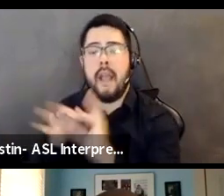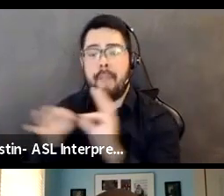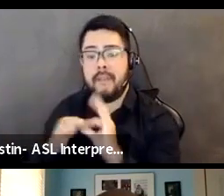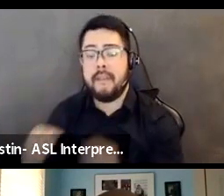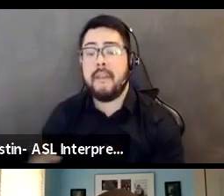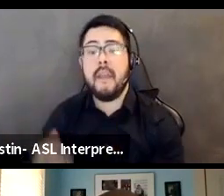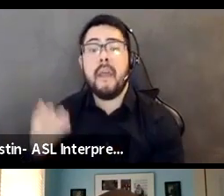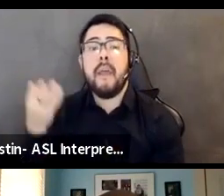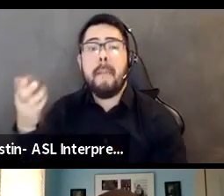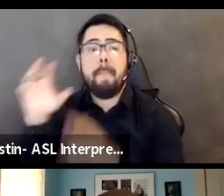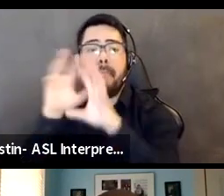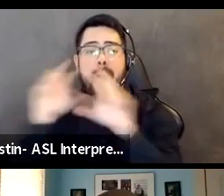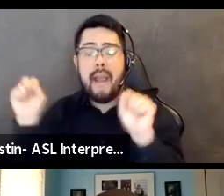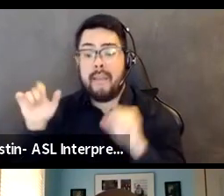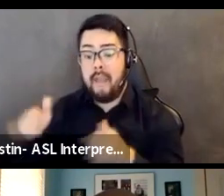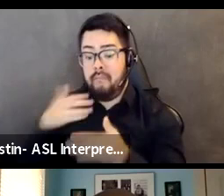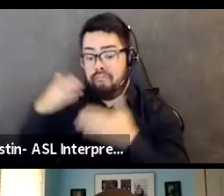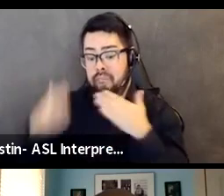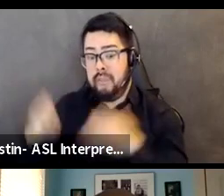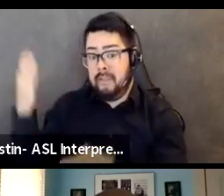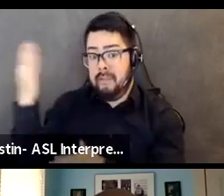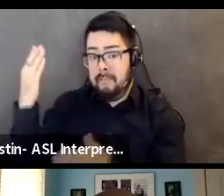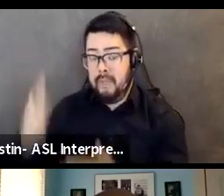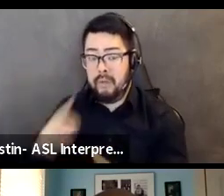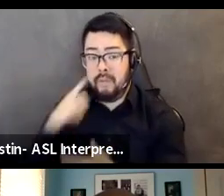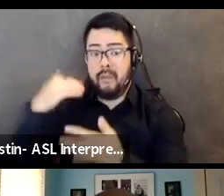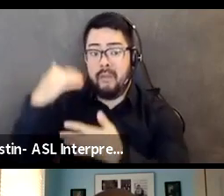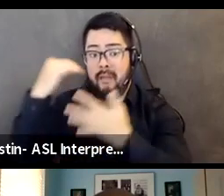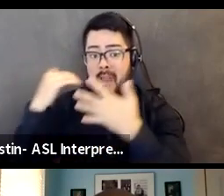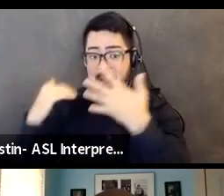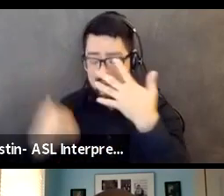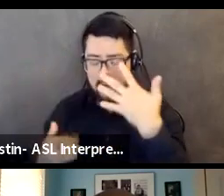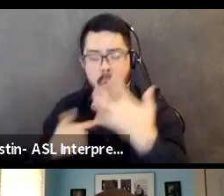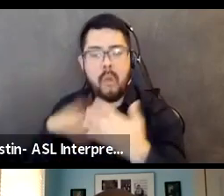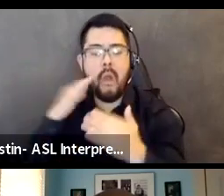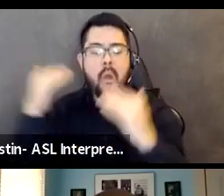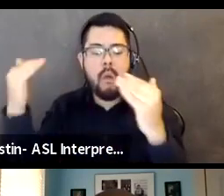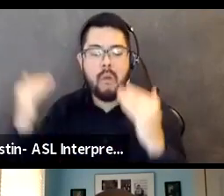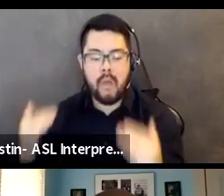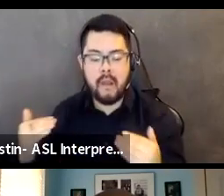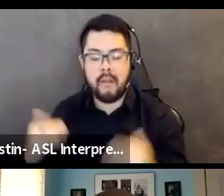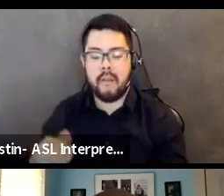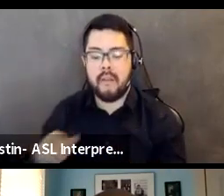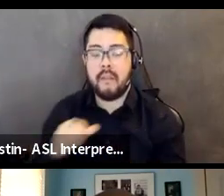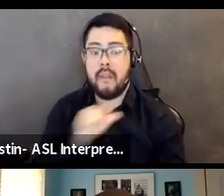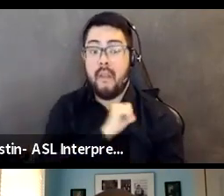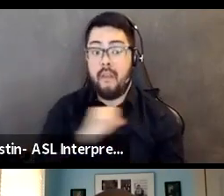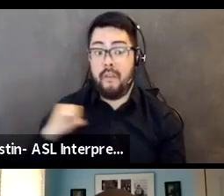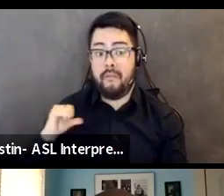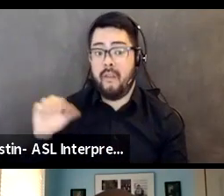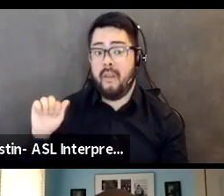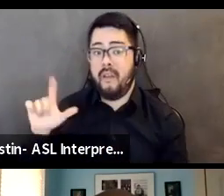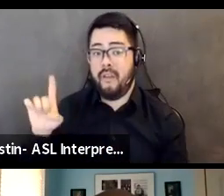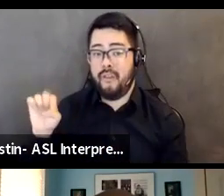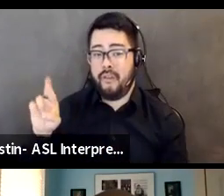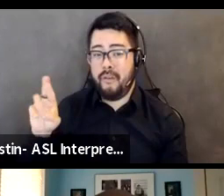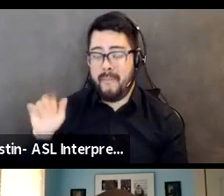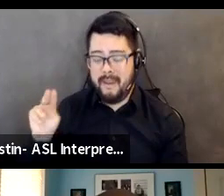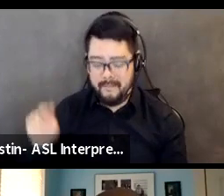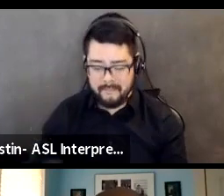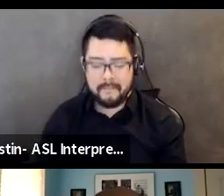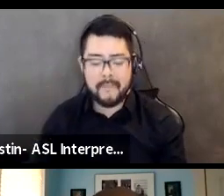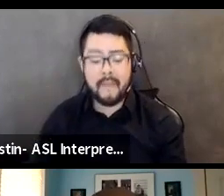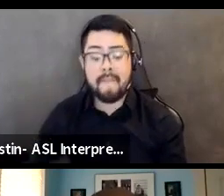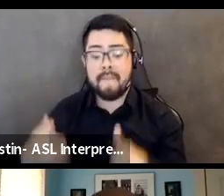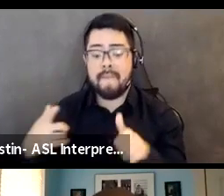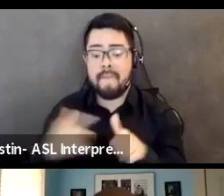president this concludes the speakers on the speakers list so we'll proceed with the alderman we will first call